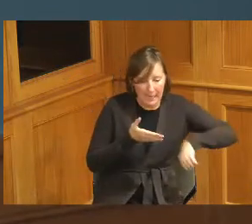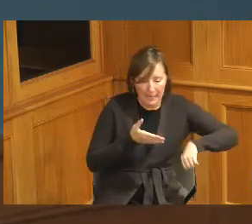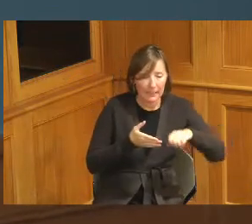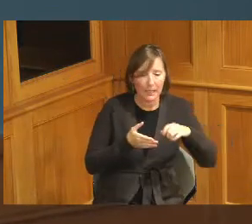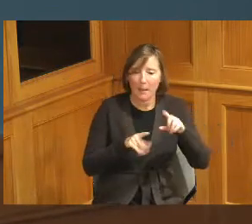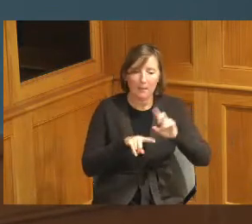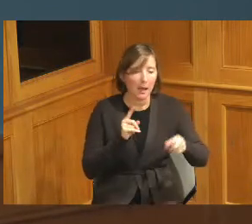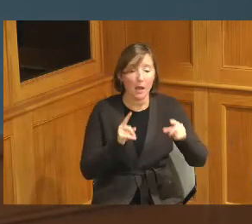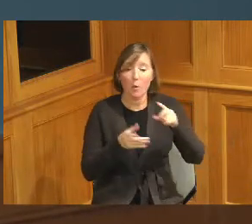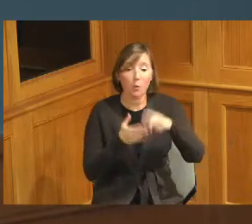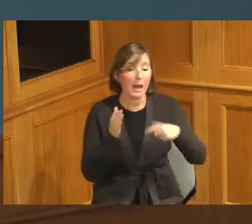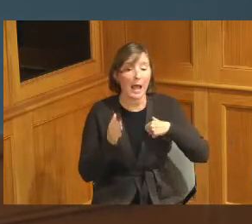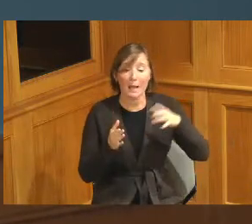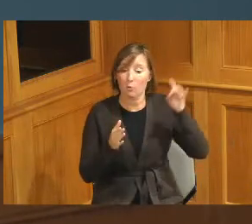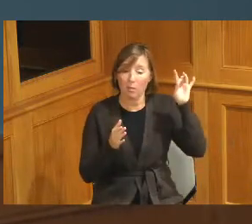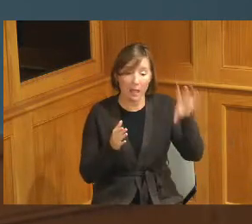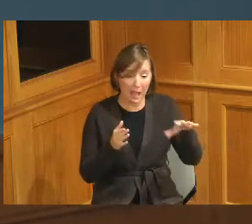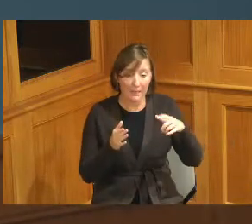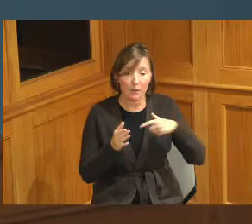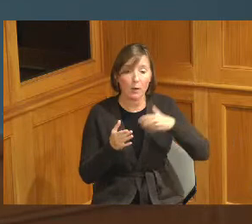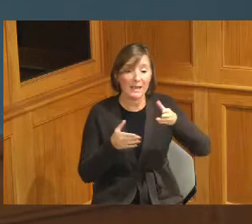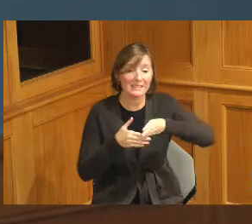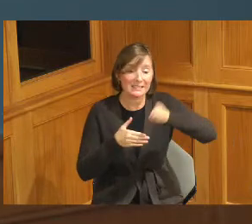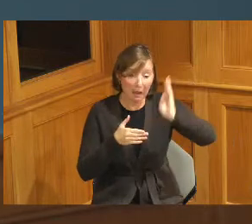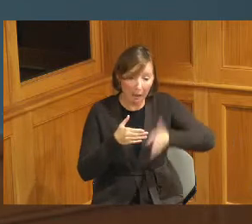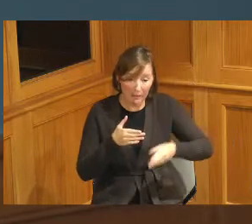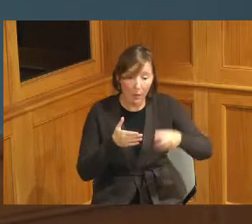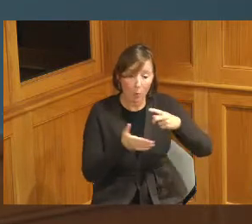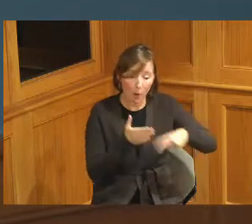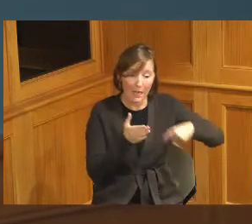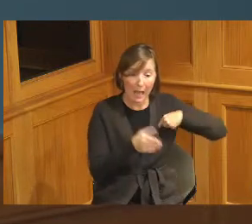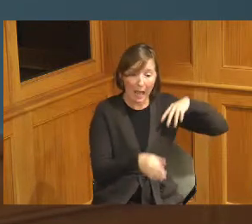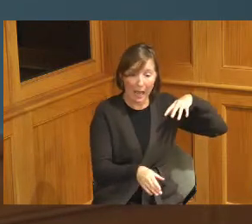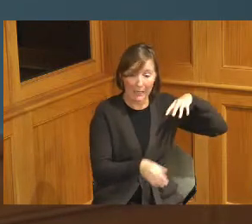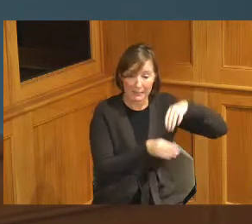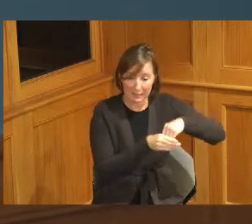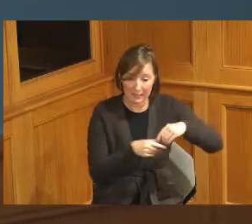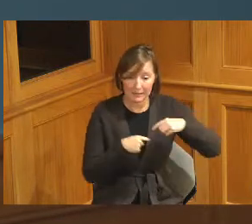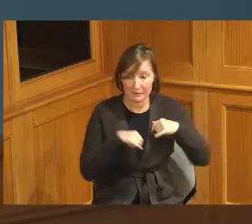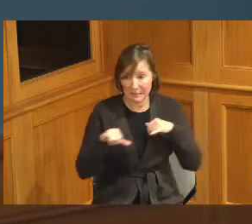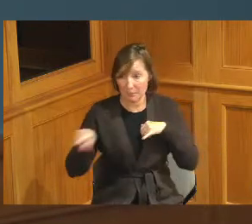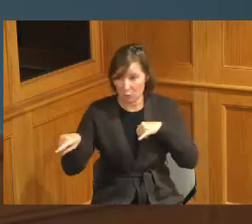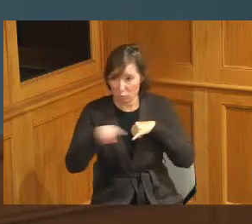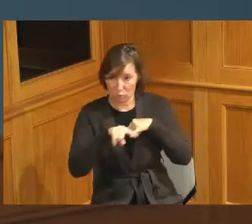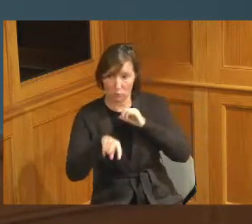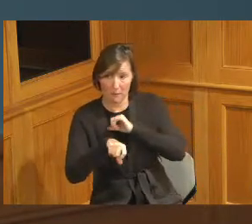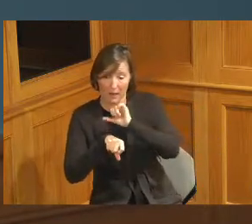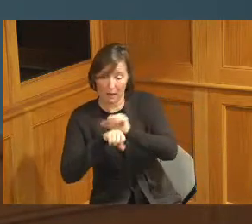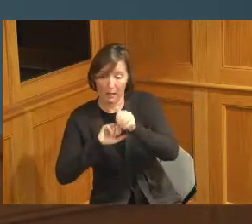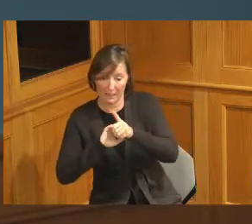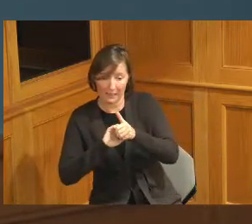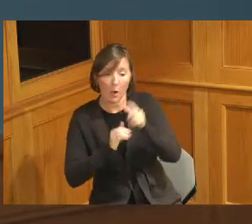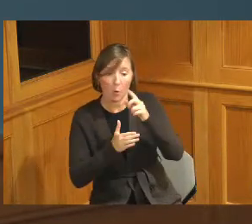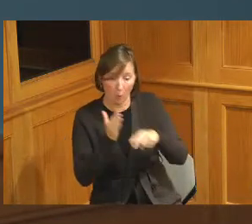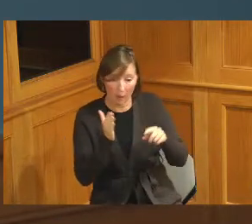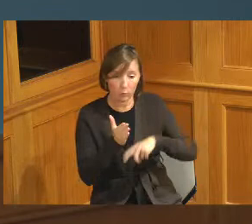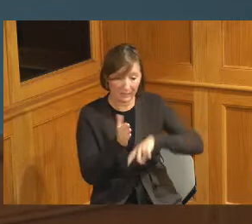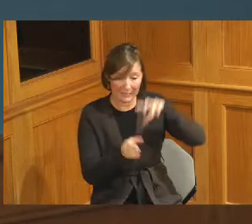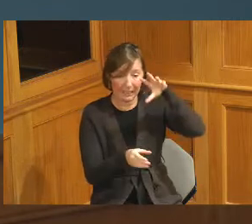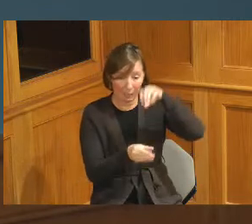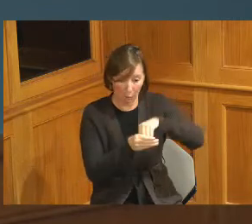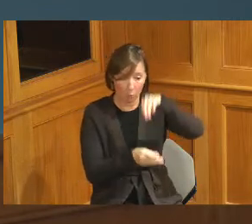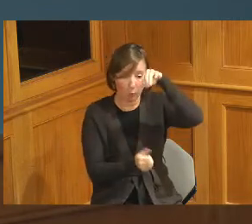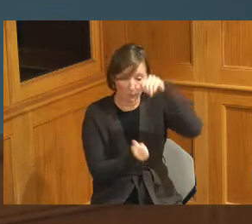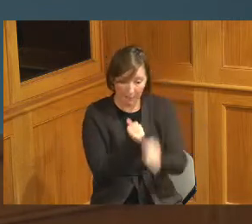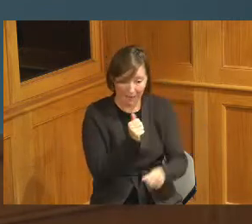a conclusion, I want to make sure the things that I put in there, just like my colleagues, are actually implemented. I don't want to come